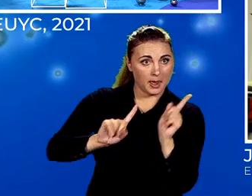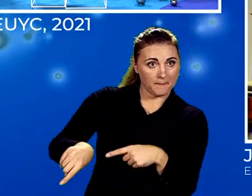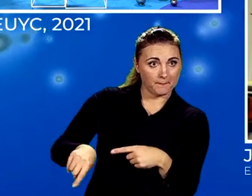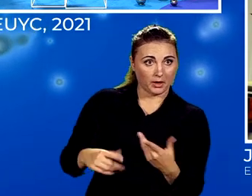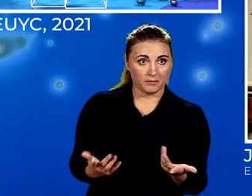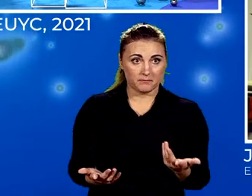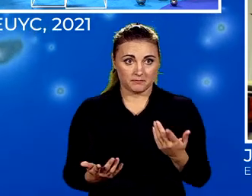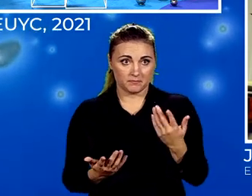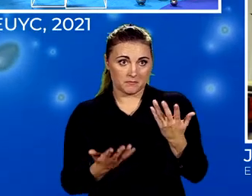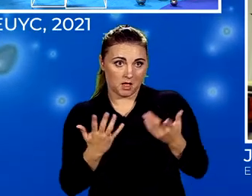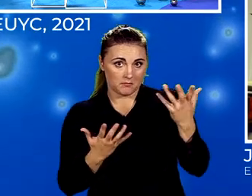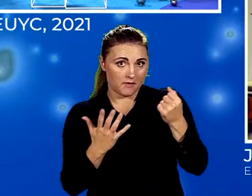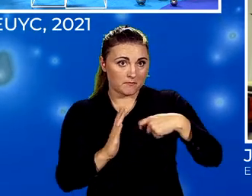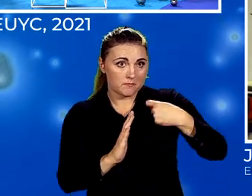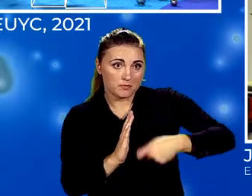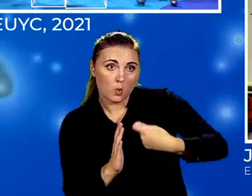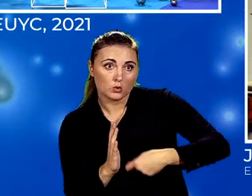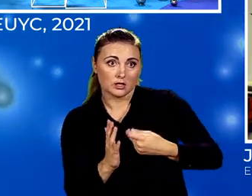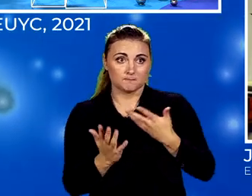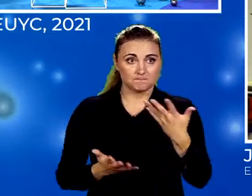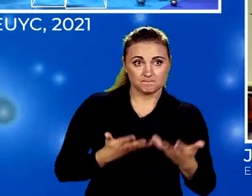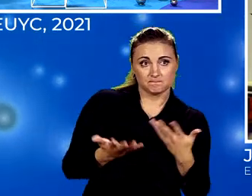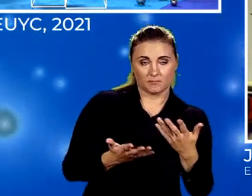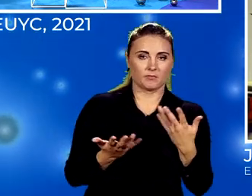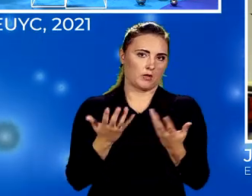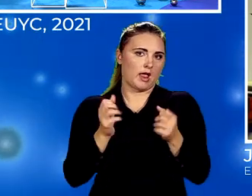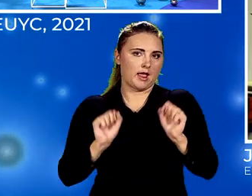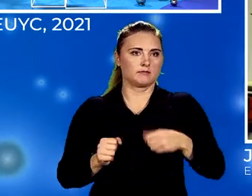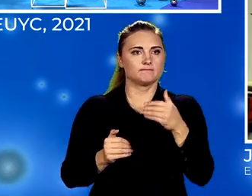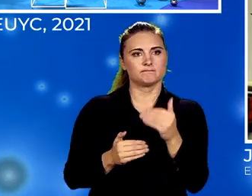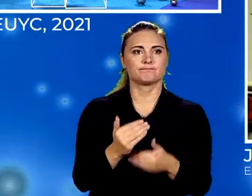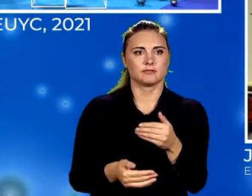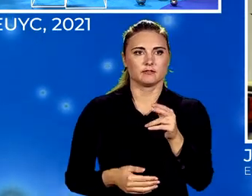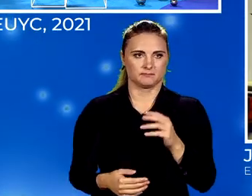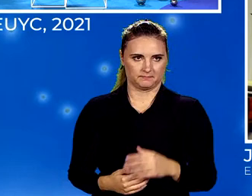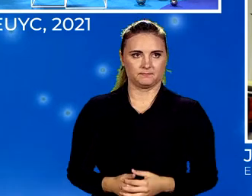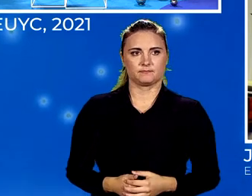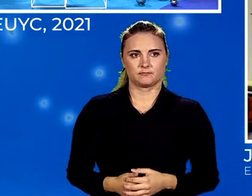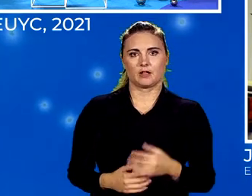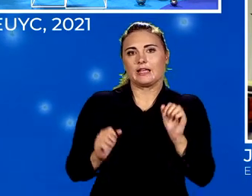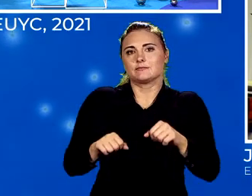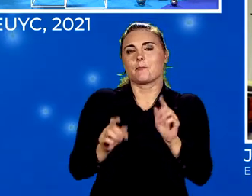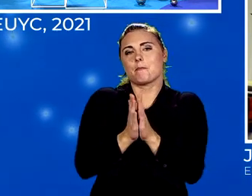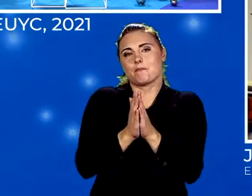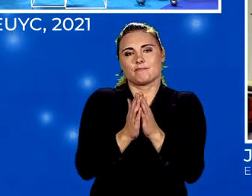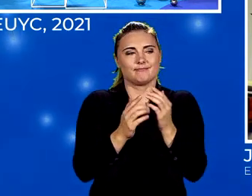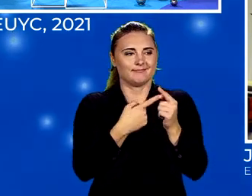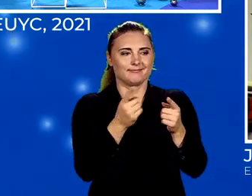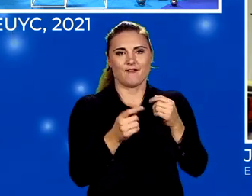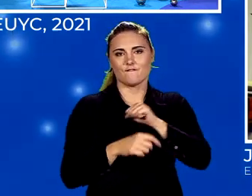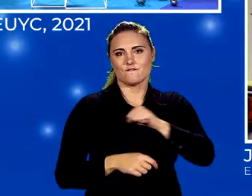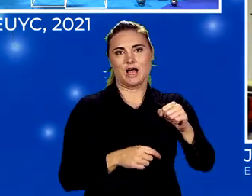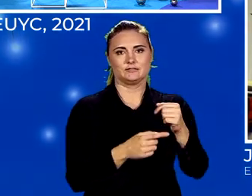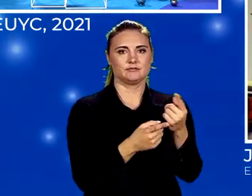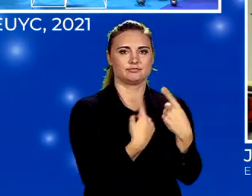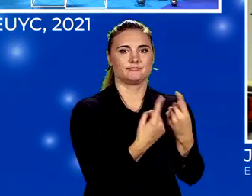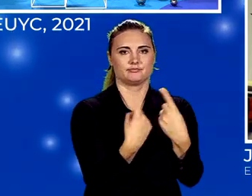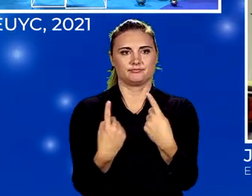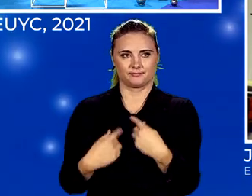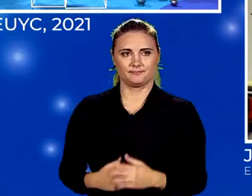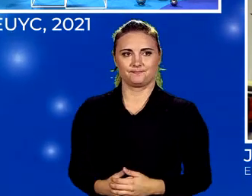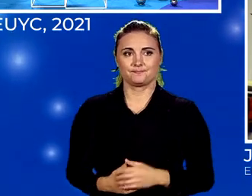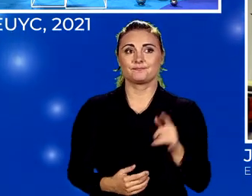on with around. So let's just have some quick answers so we also have a space for a couple of more questions afterwards. Yes,